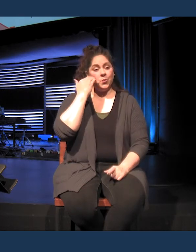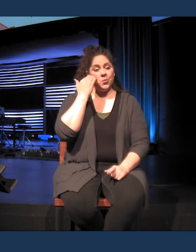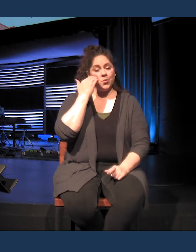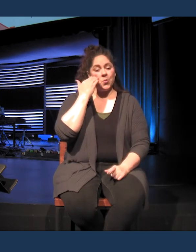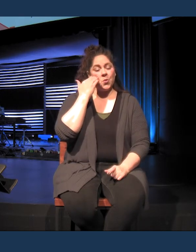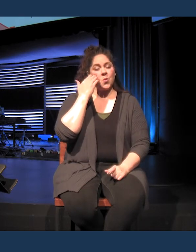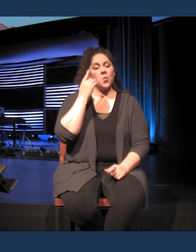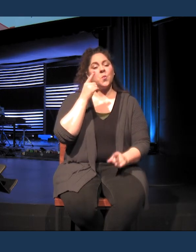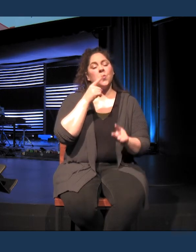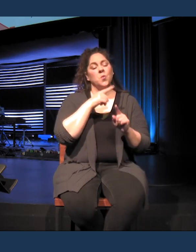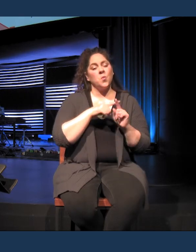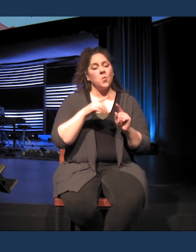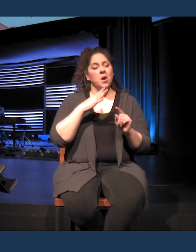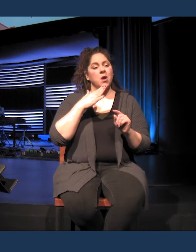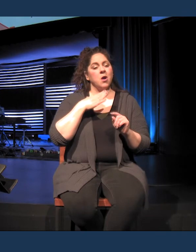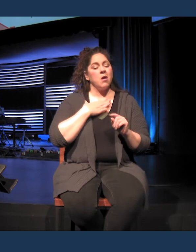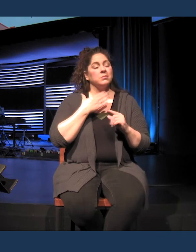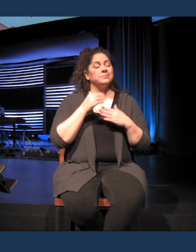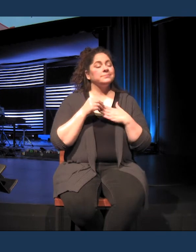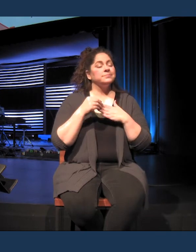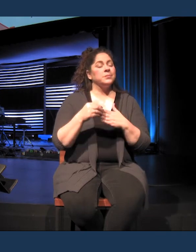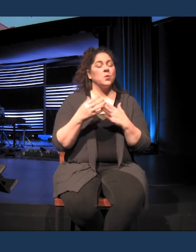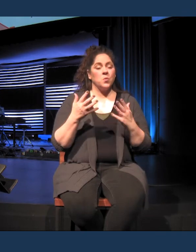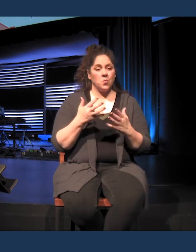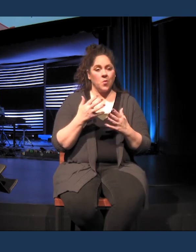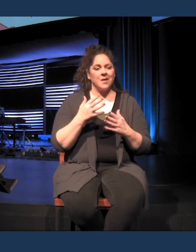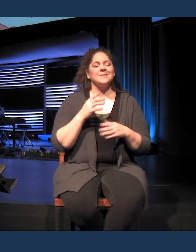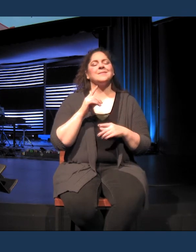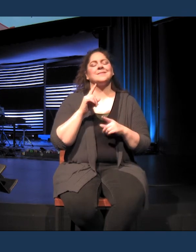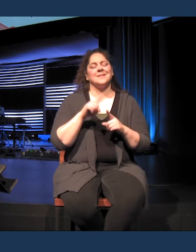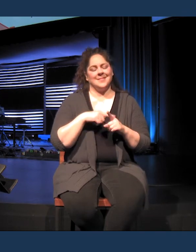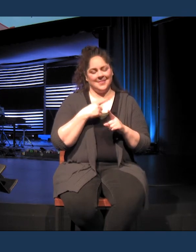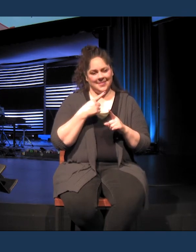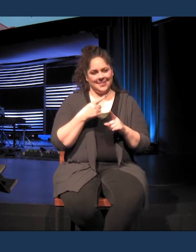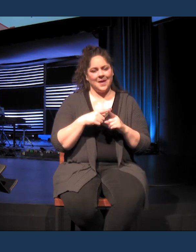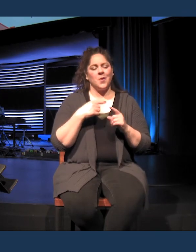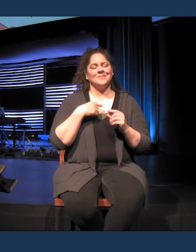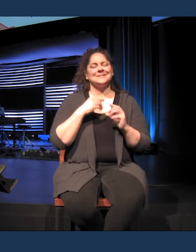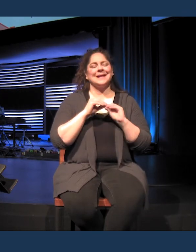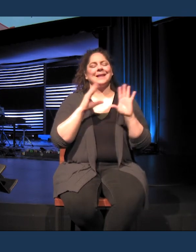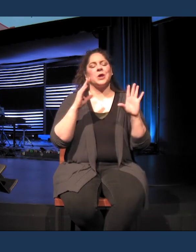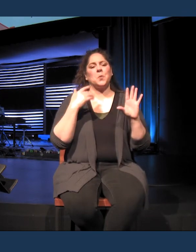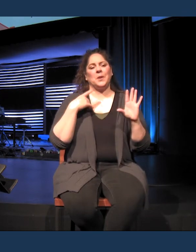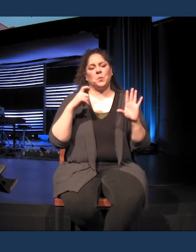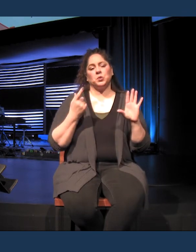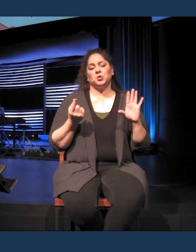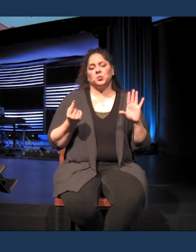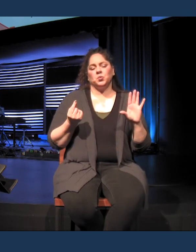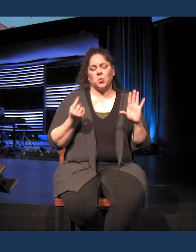what our North Star is, what our guide is, then our assignment becomes clear.